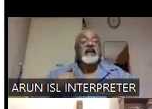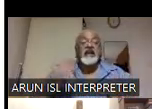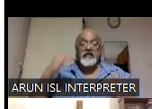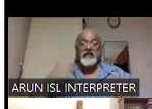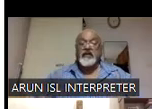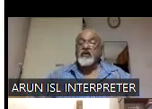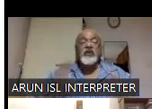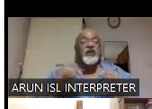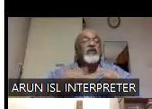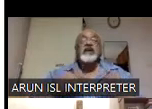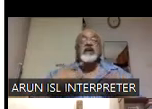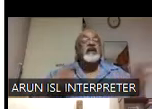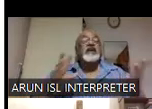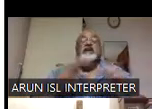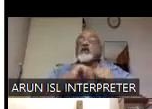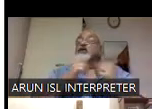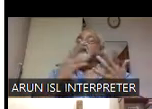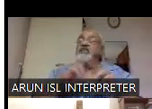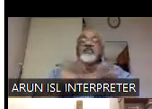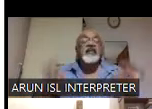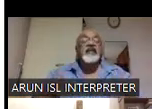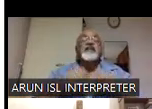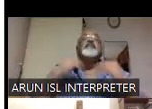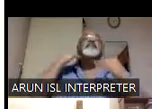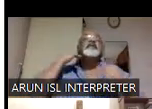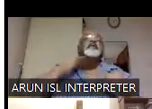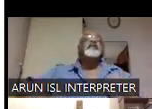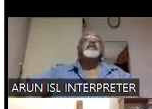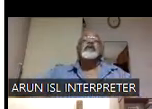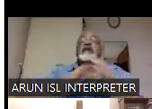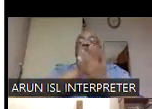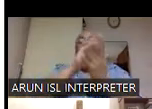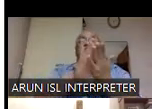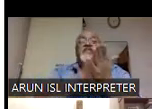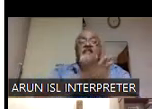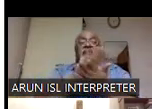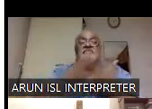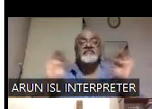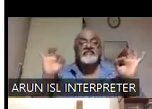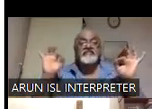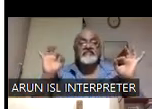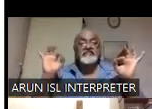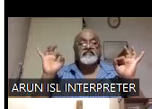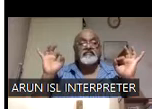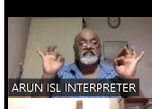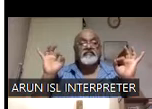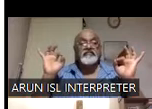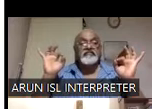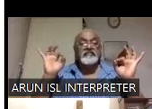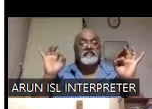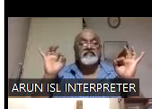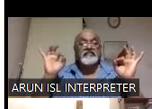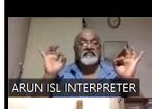mobility, no functional ability below my neck region. That's quadriplegia. So this, what happens when you